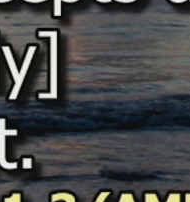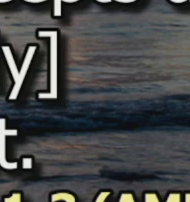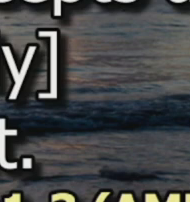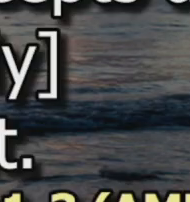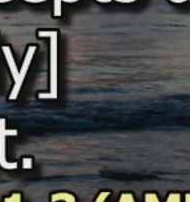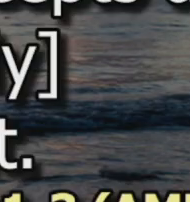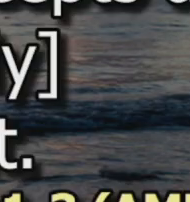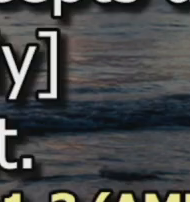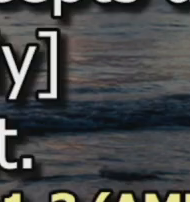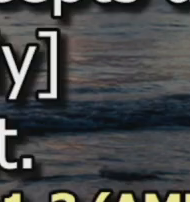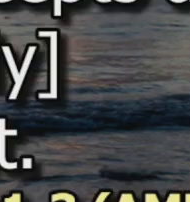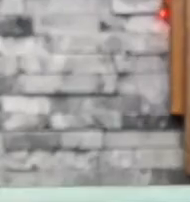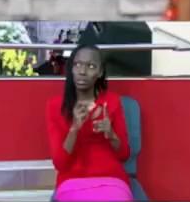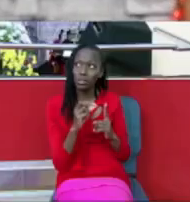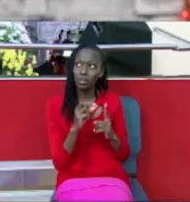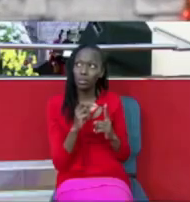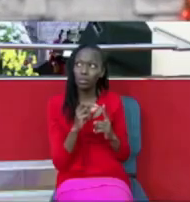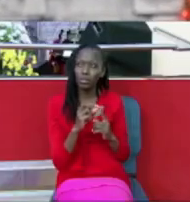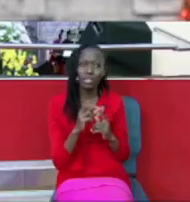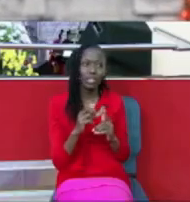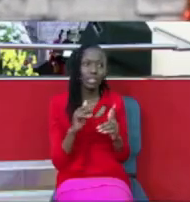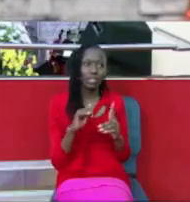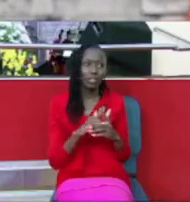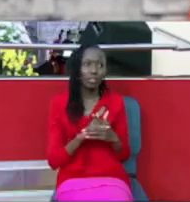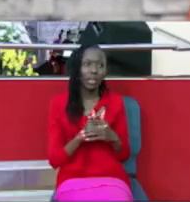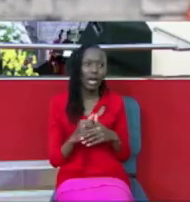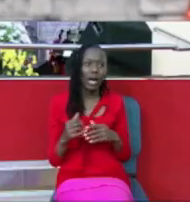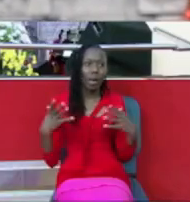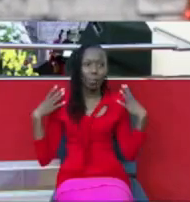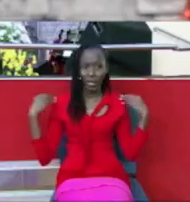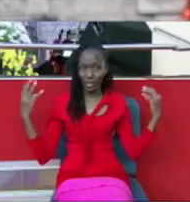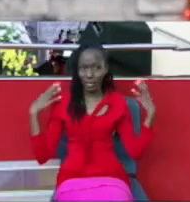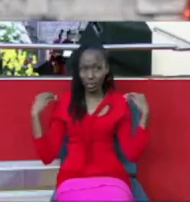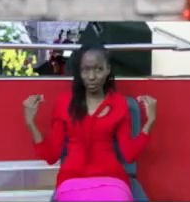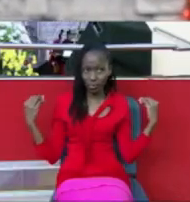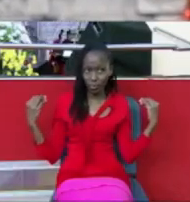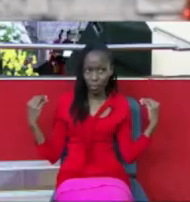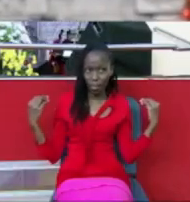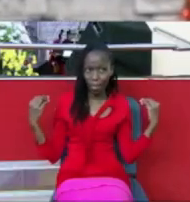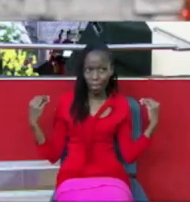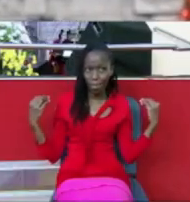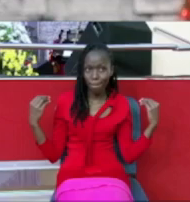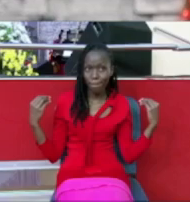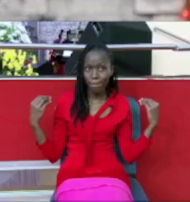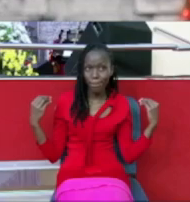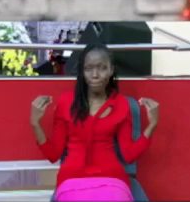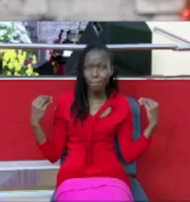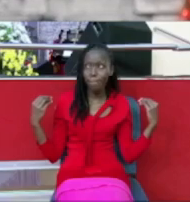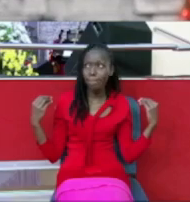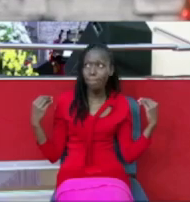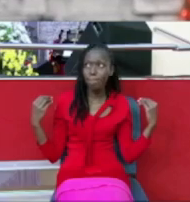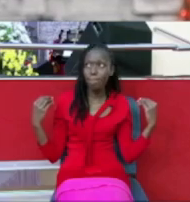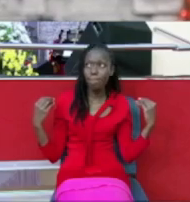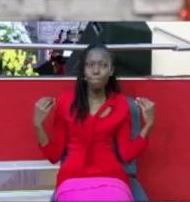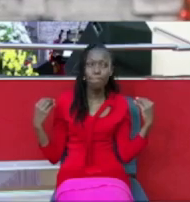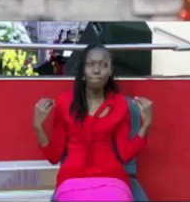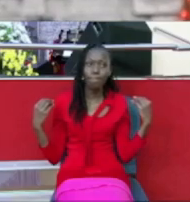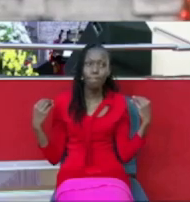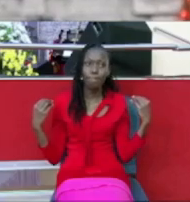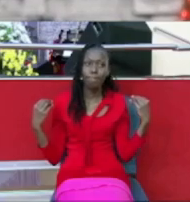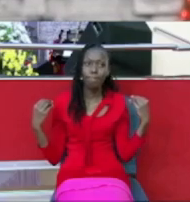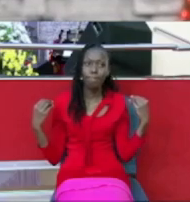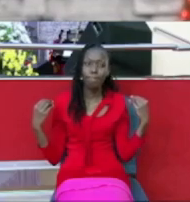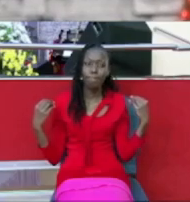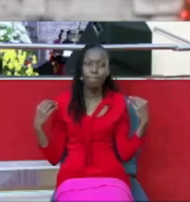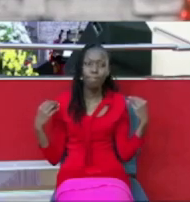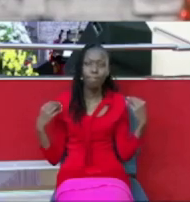maneno. It is a habit. Aha. Hii ni desturi, tabia, mambo ya itikadi